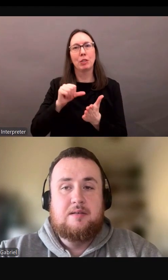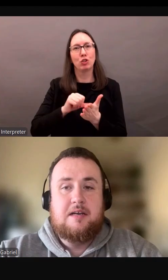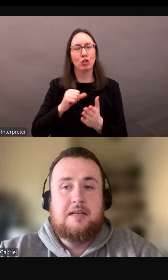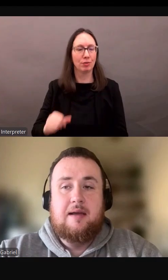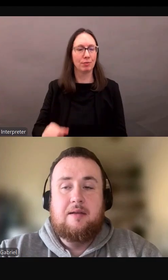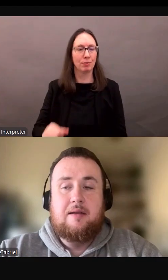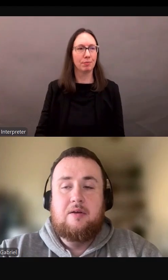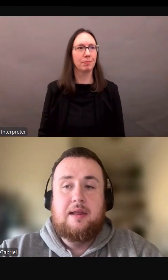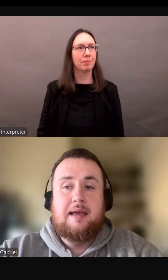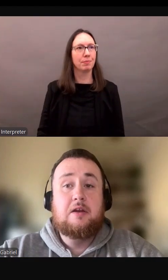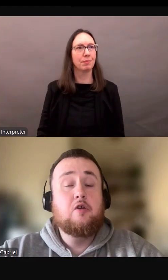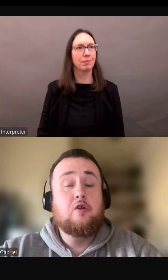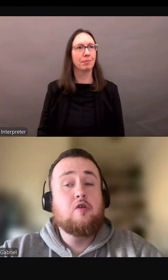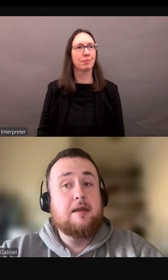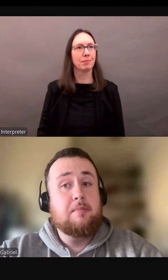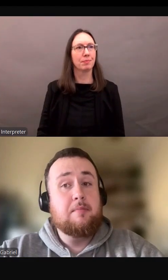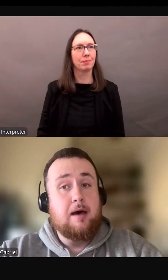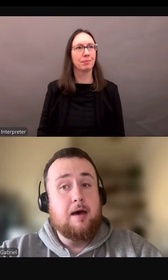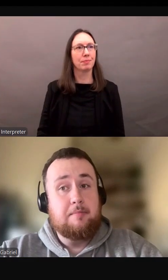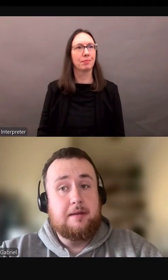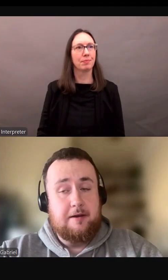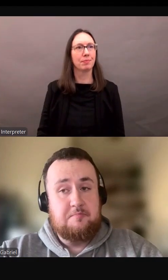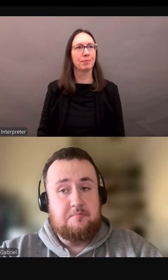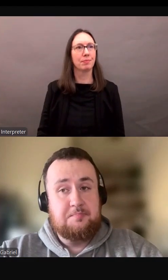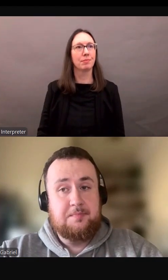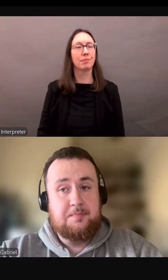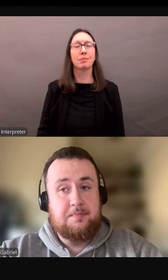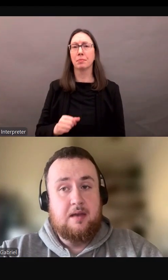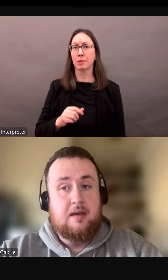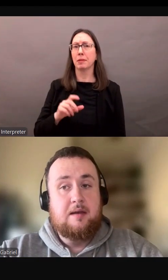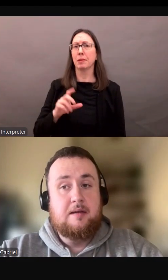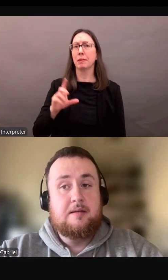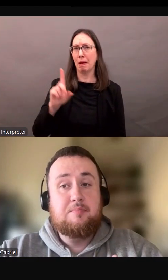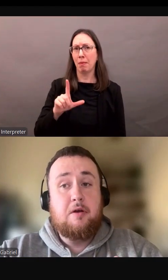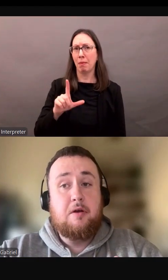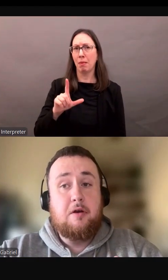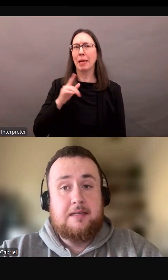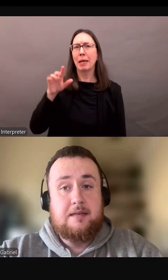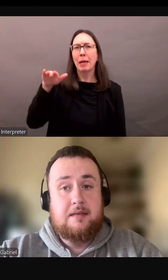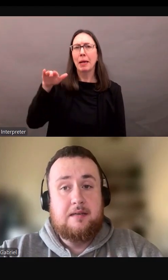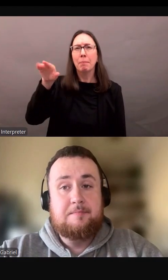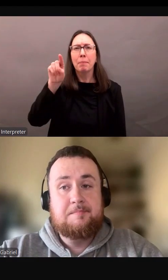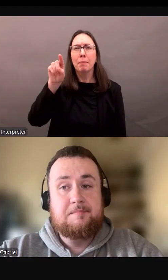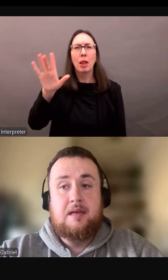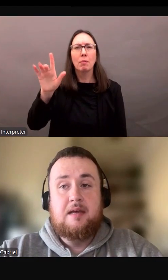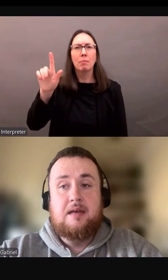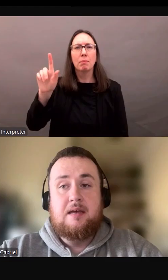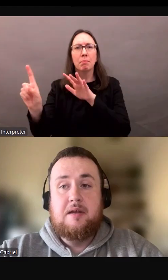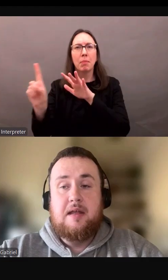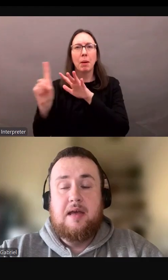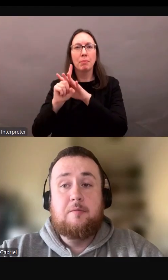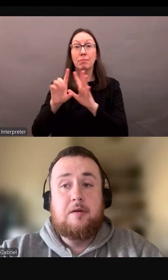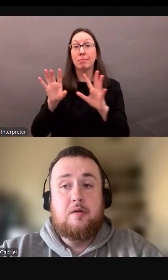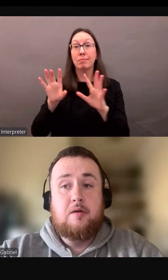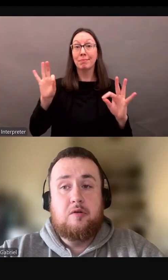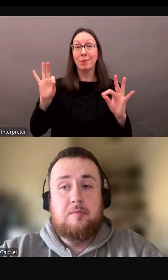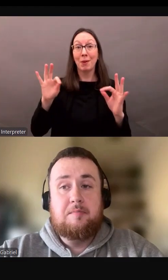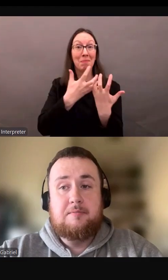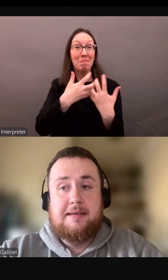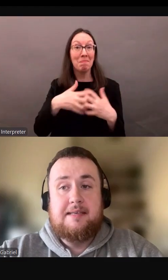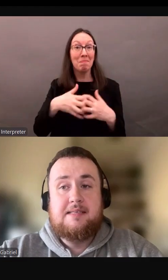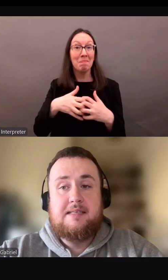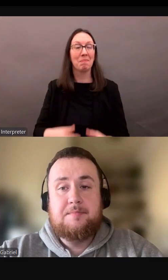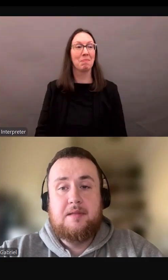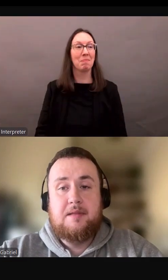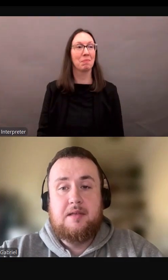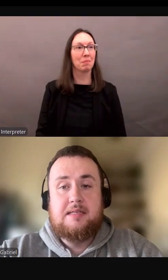It will start downloading, and you'll normally get a pop-up there. That's perfect. So now if we go to our puzzle